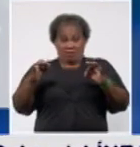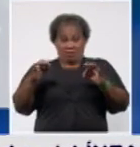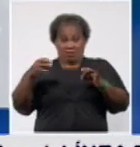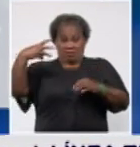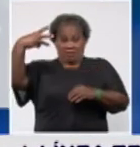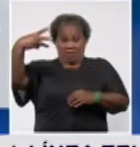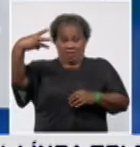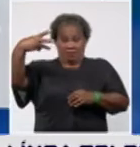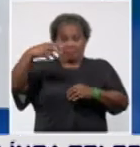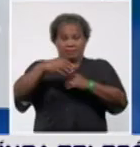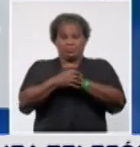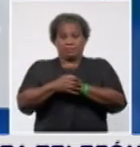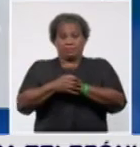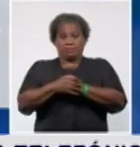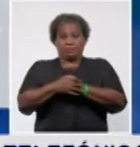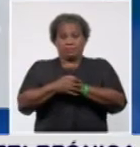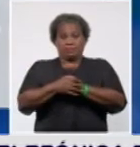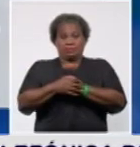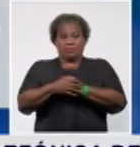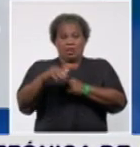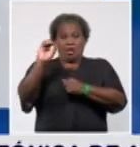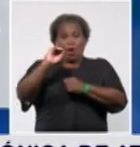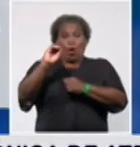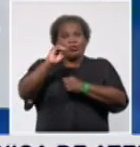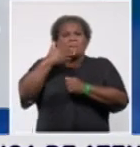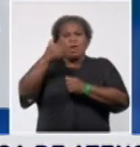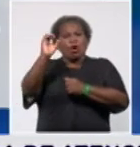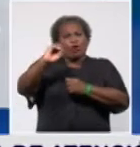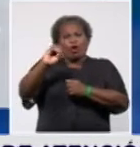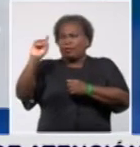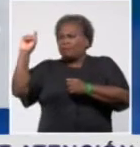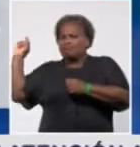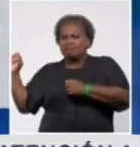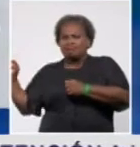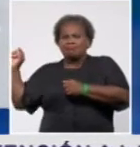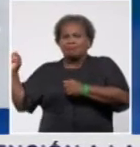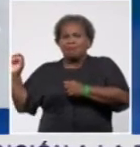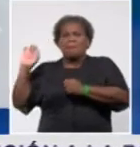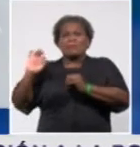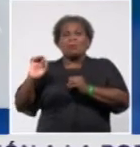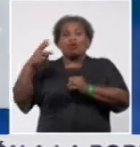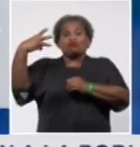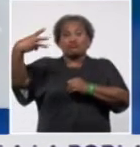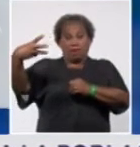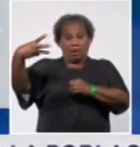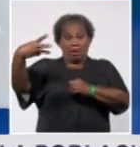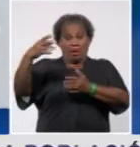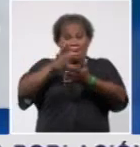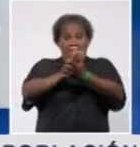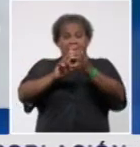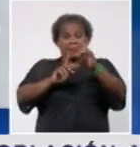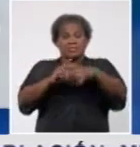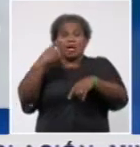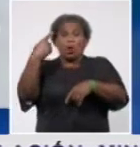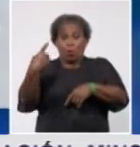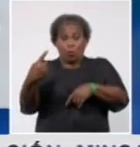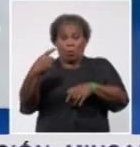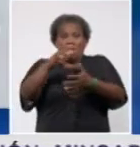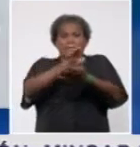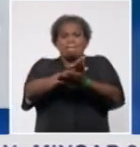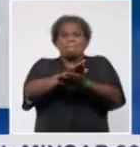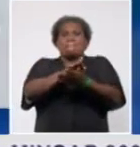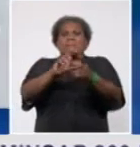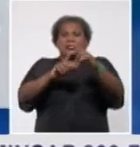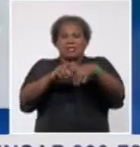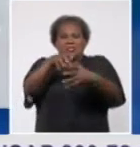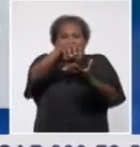Norte. Meanwhile, the autochthonous case from the province belongs to the municipality of Guines. Of the